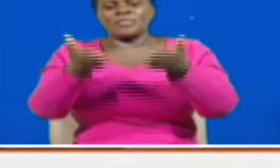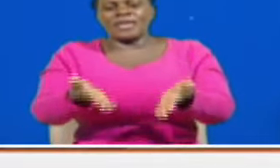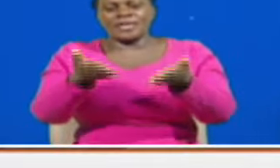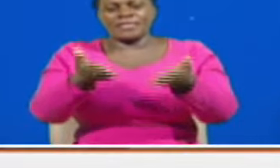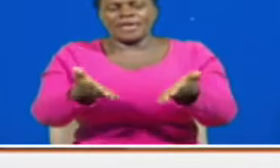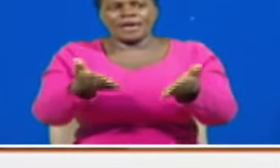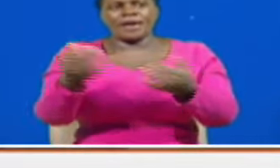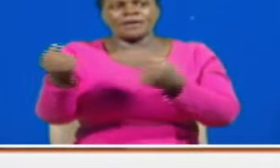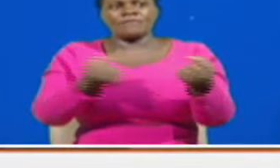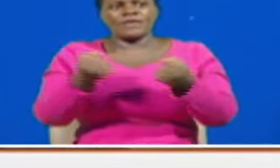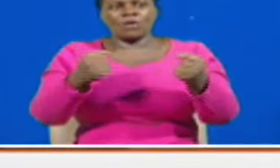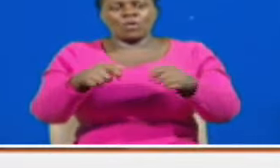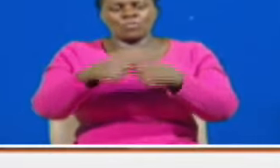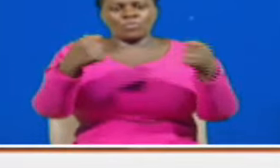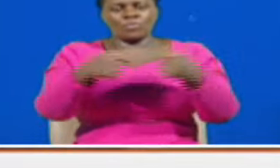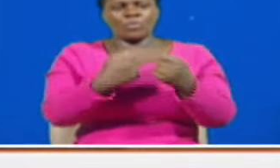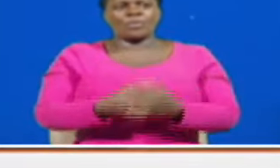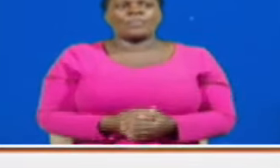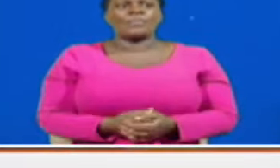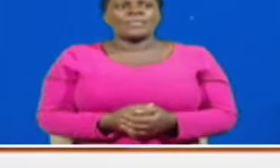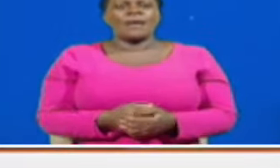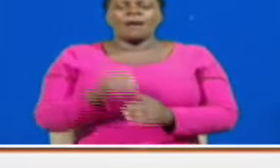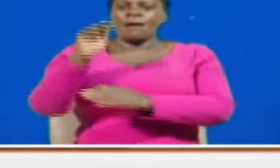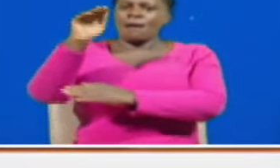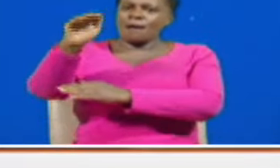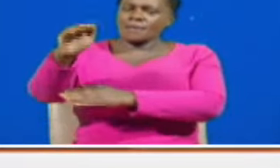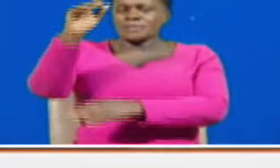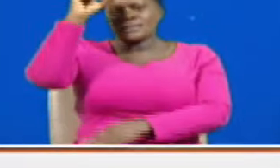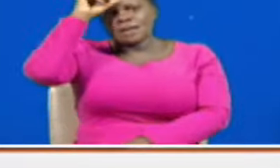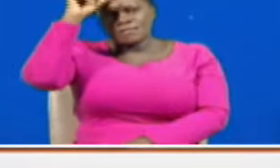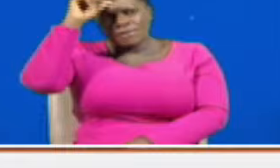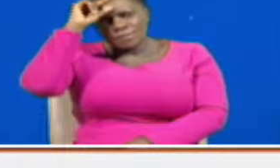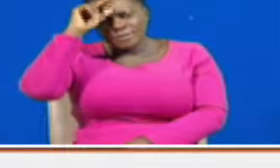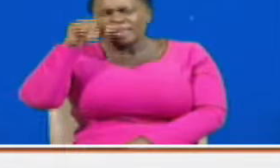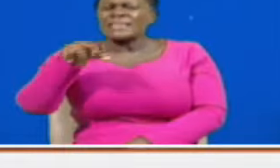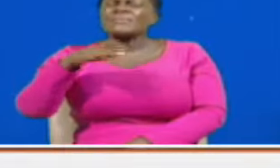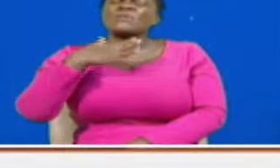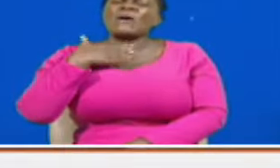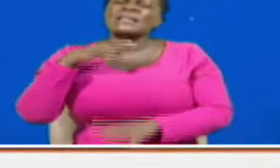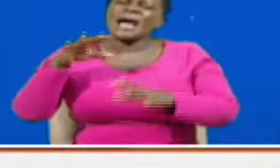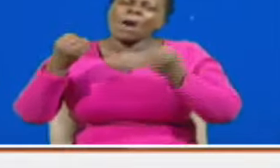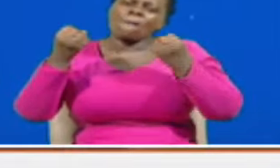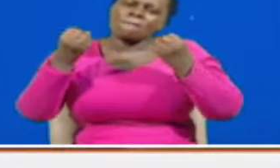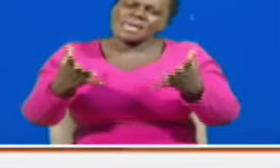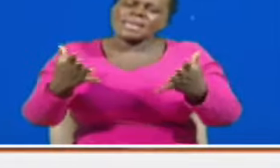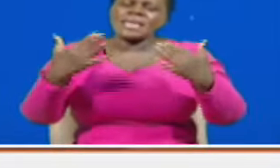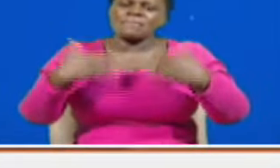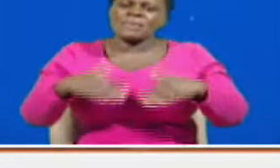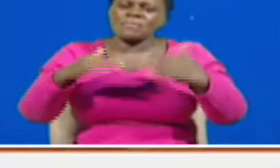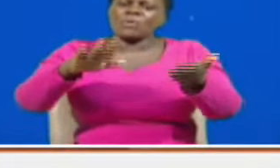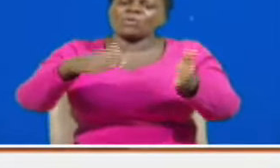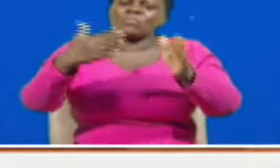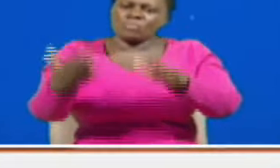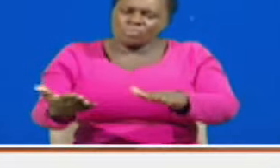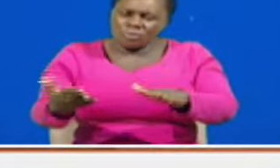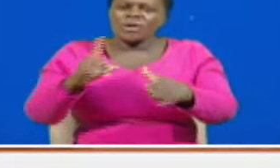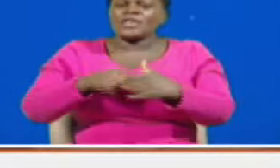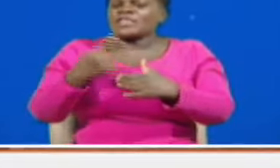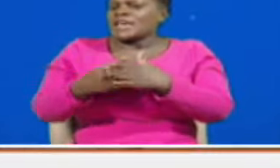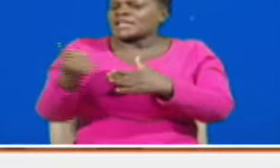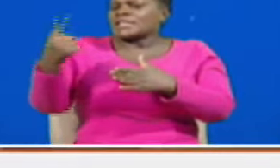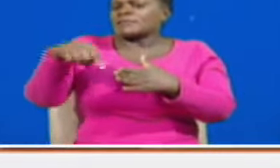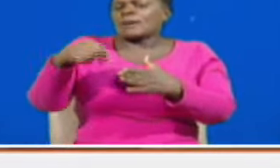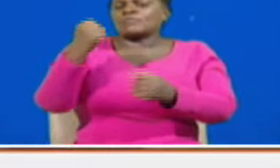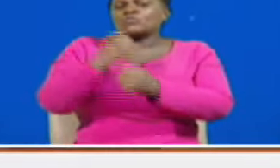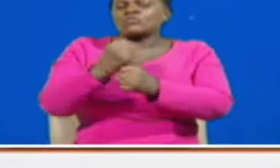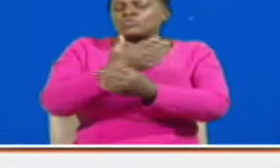probox yake ikaisha kabisa. So tulikuwa tunauliza serikali wanataka damage zinafanyika hapo Ngata kama ngapi? Kwa sababu